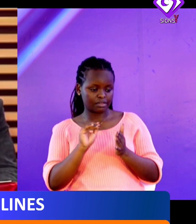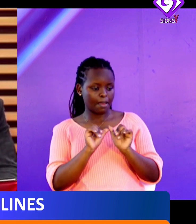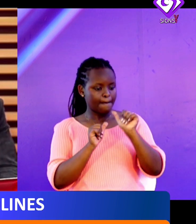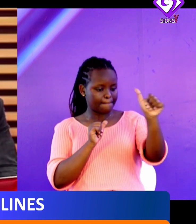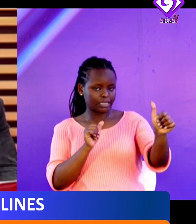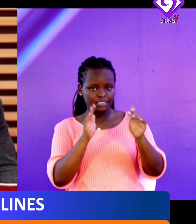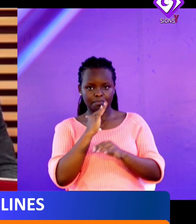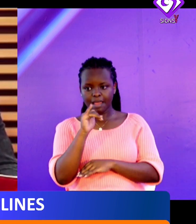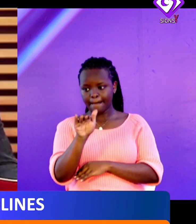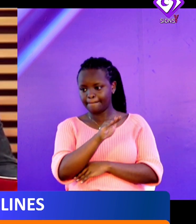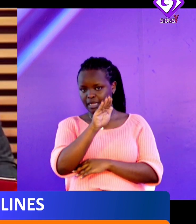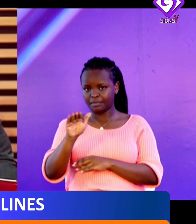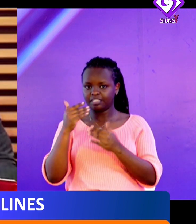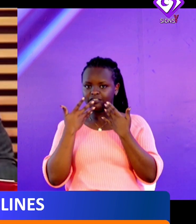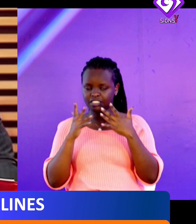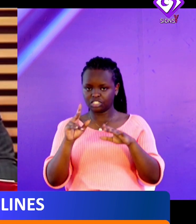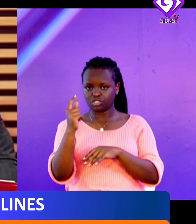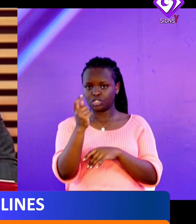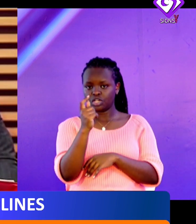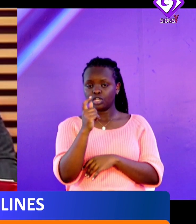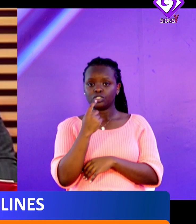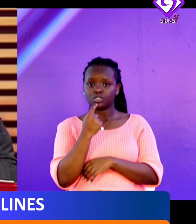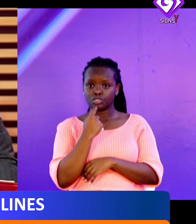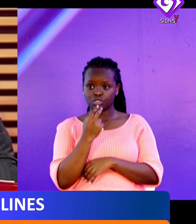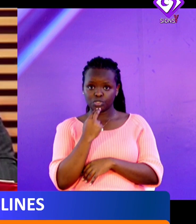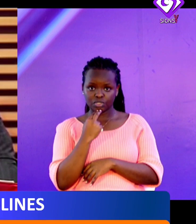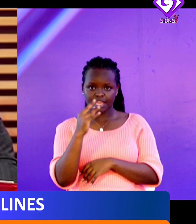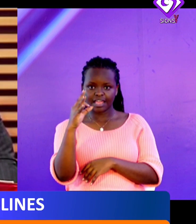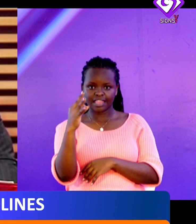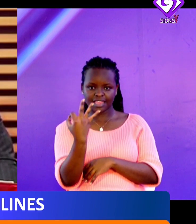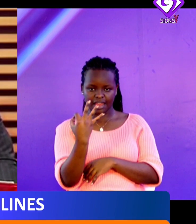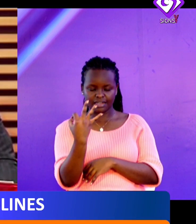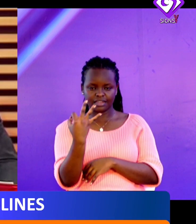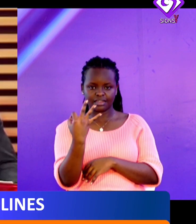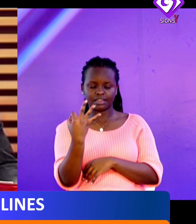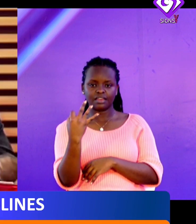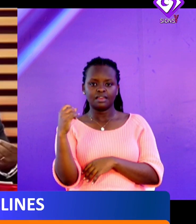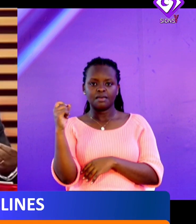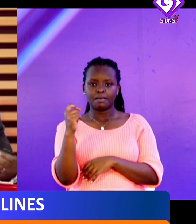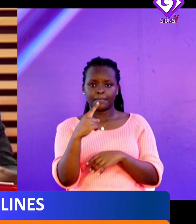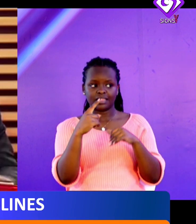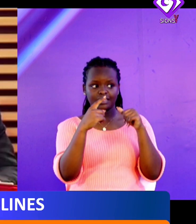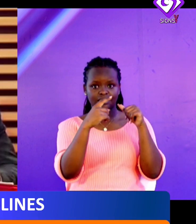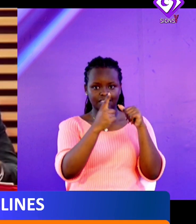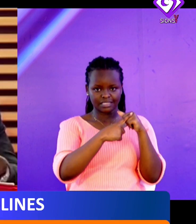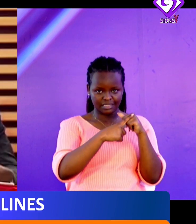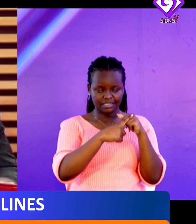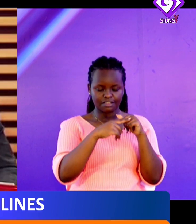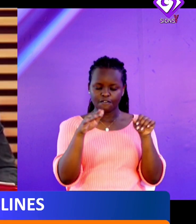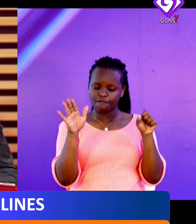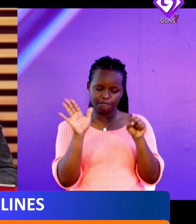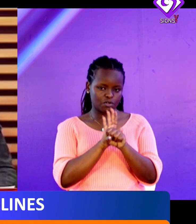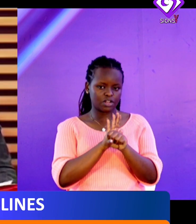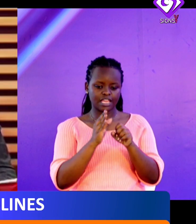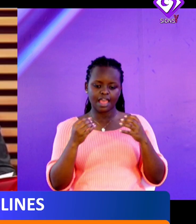National Assembly on Tuesday, 3rd June 2025, with amendments fully accommodating the